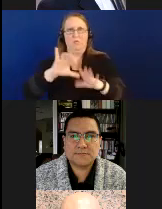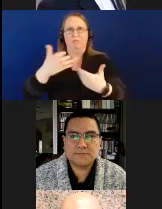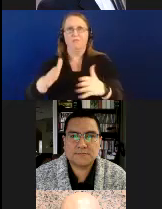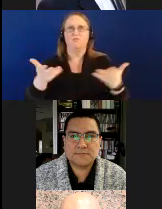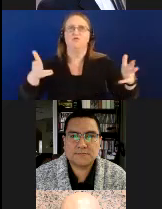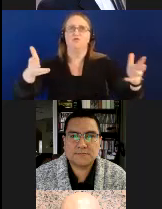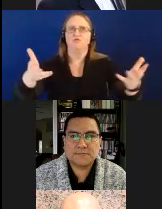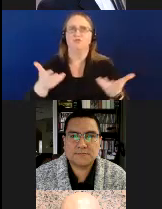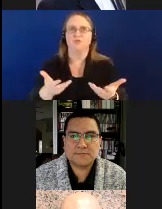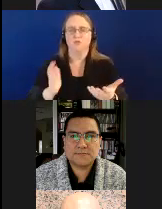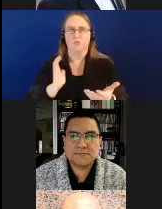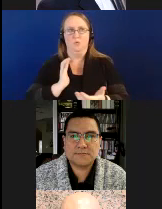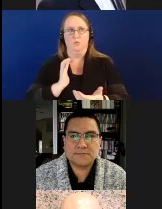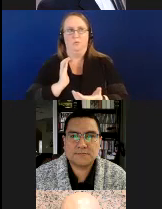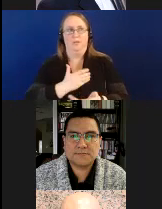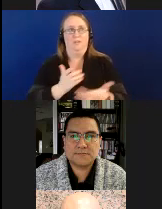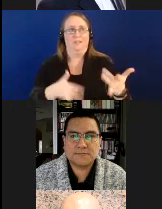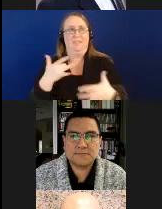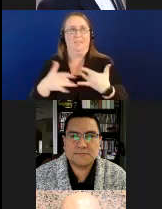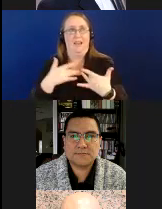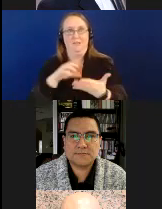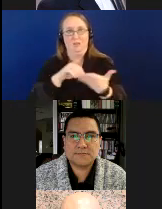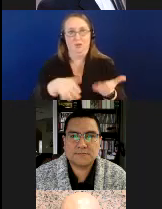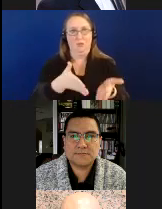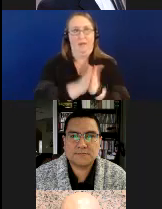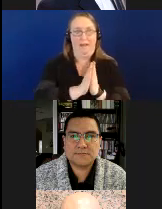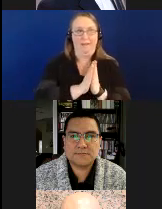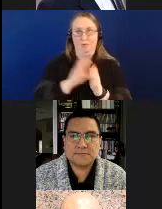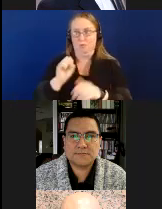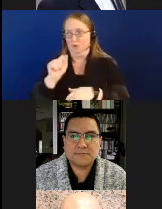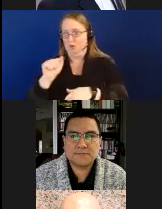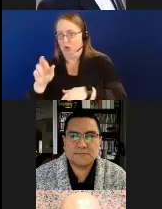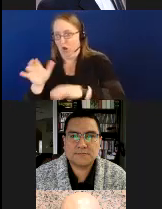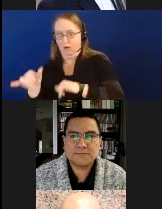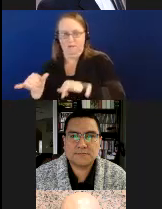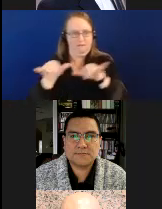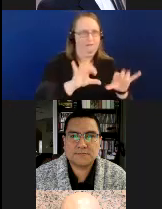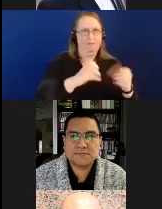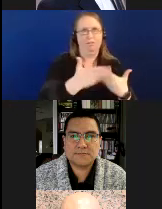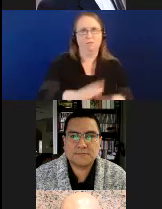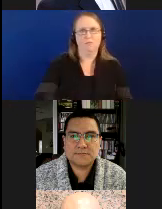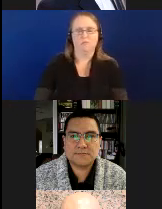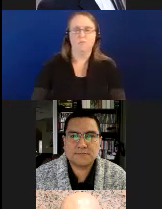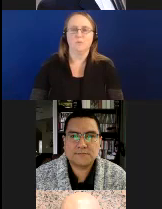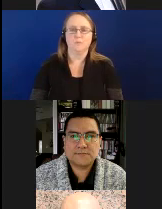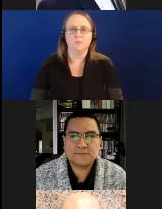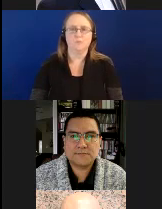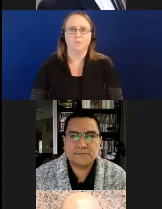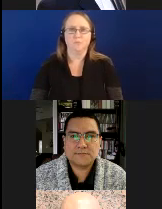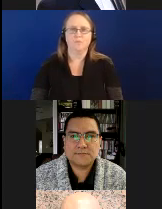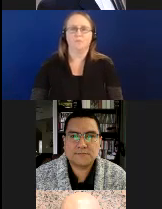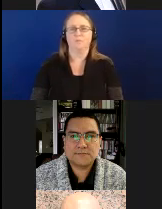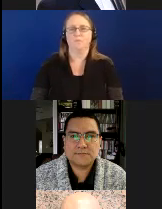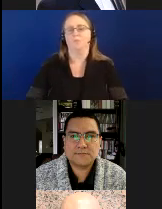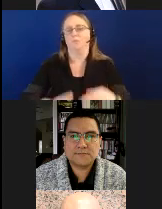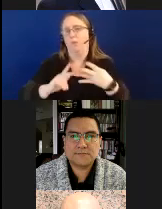are excited for what students are asked to do in STAAR to look more like what they're asking students to do in the classroom. The third one here,